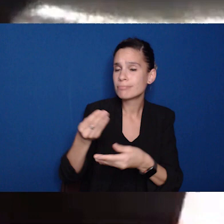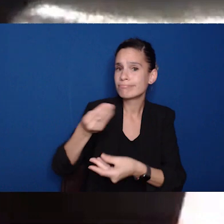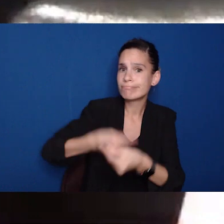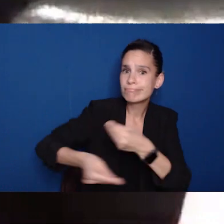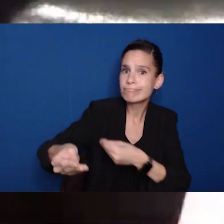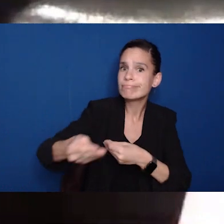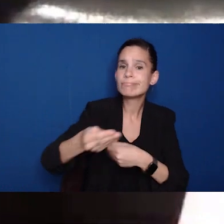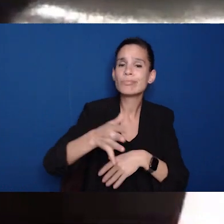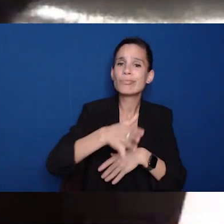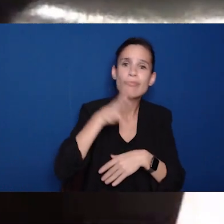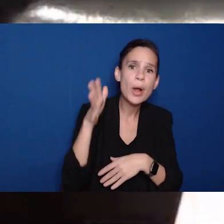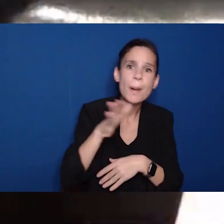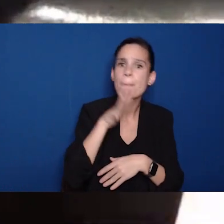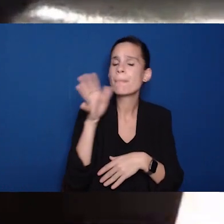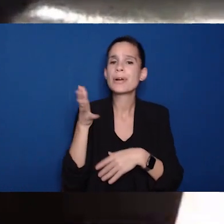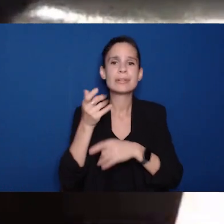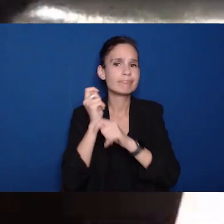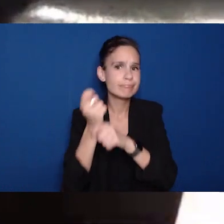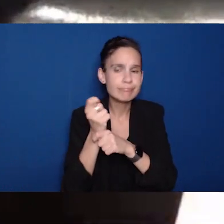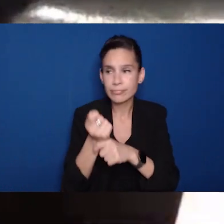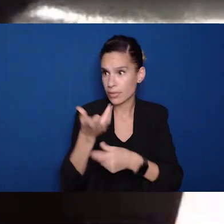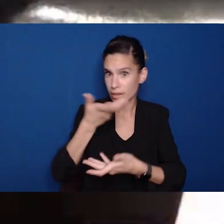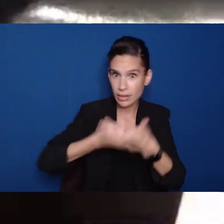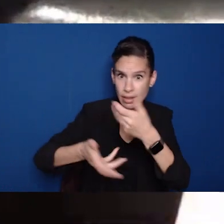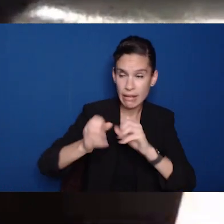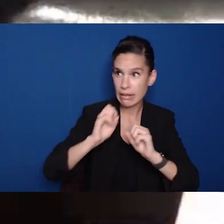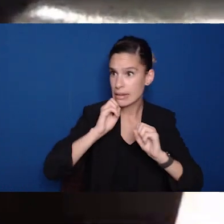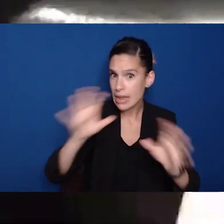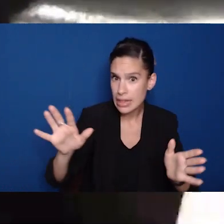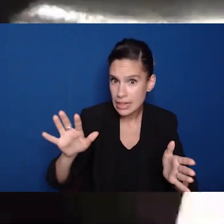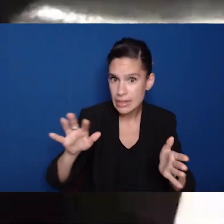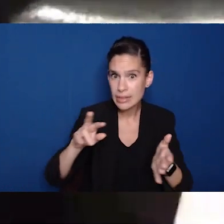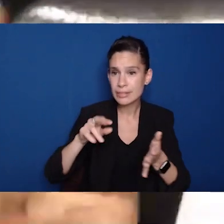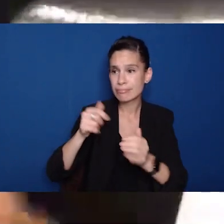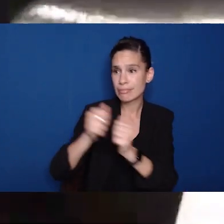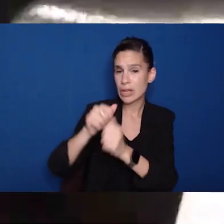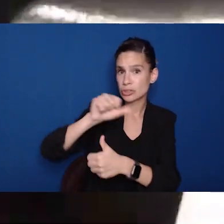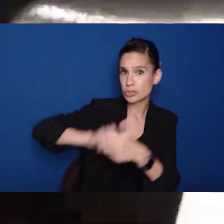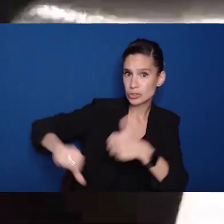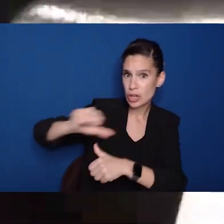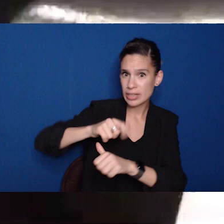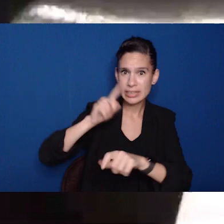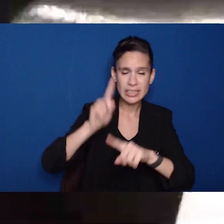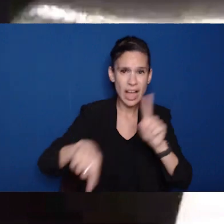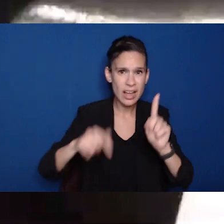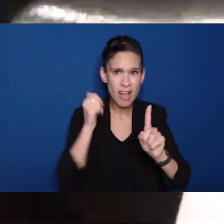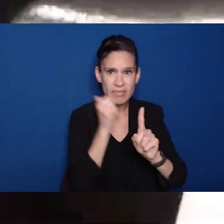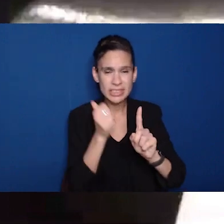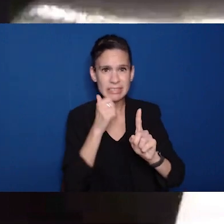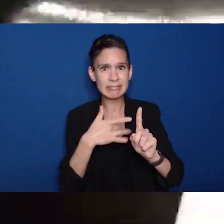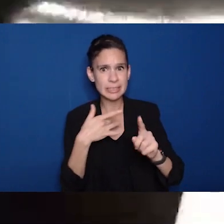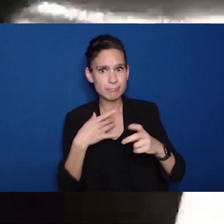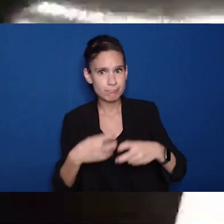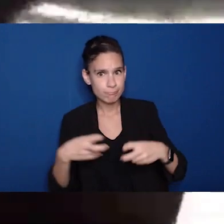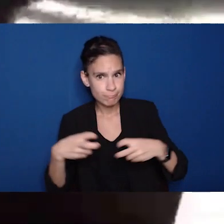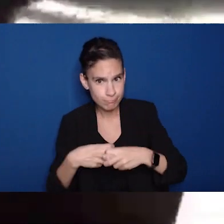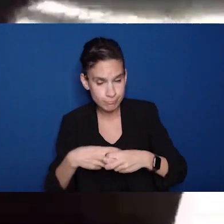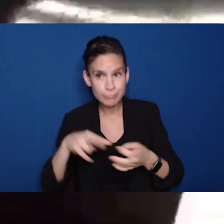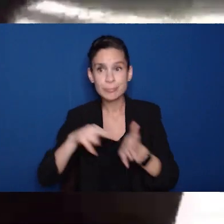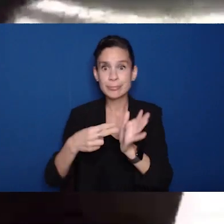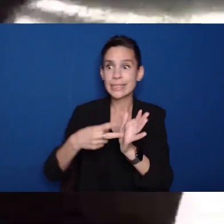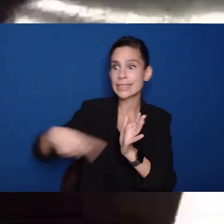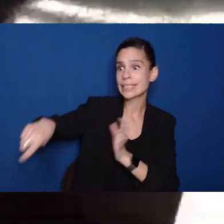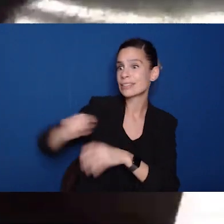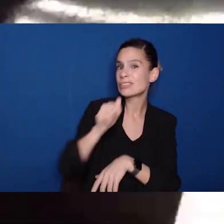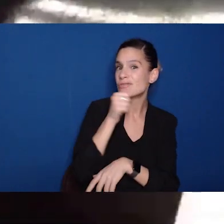or their produce, being farmers, or products being, informal traders, if they don't get to do that every day, they're